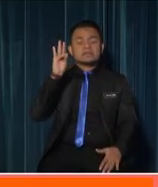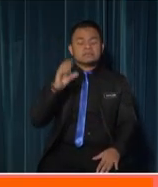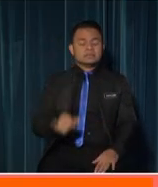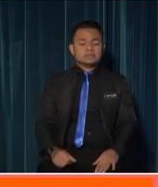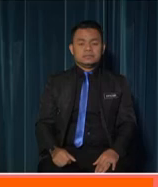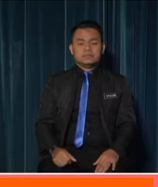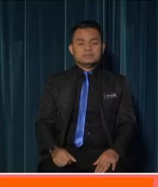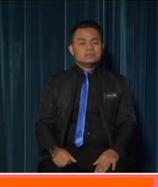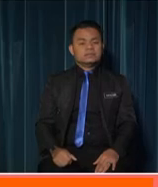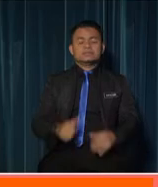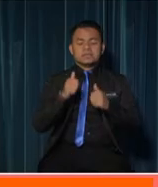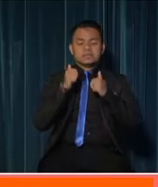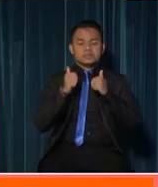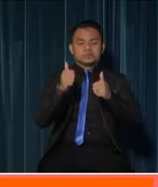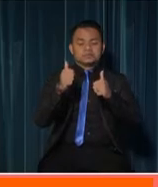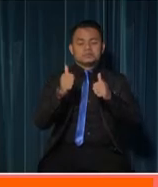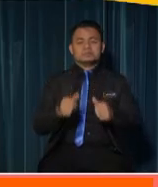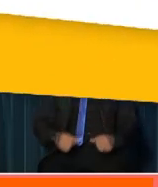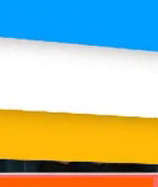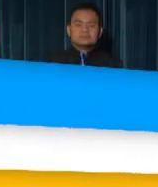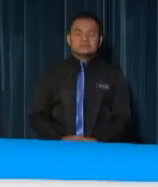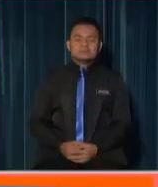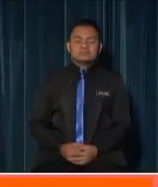That's great!